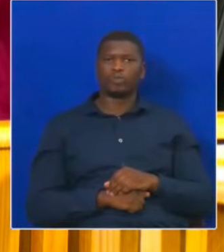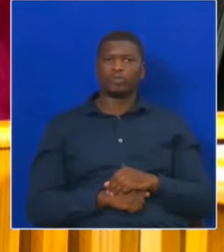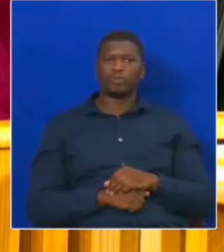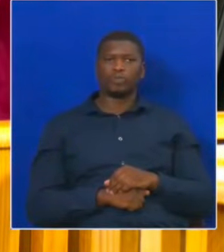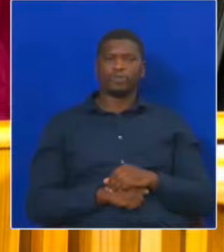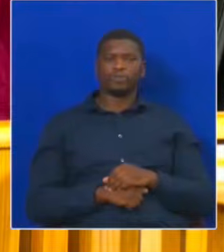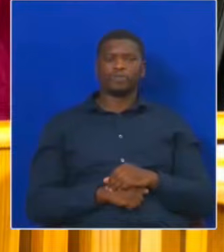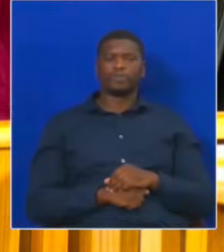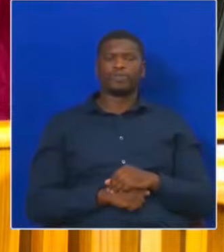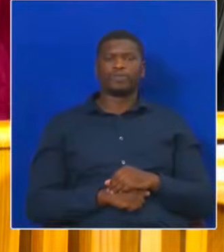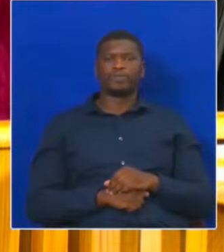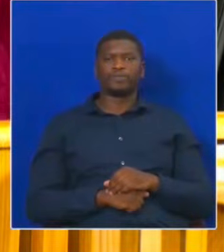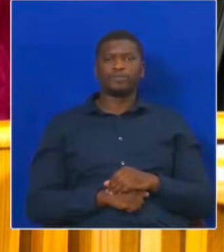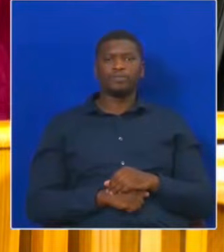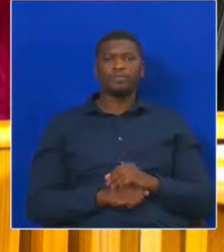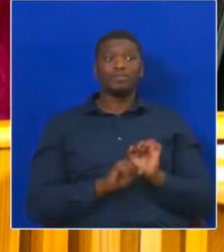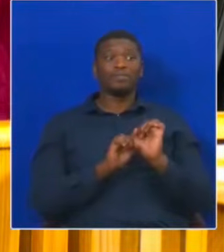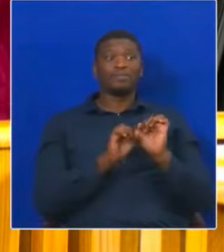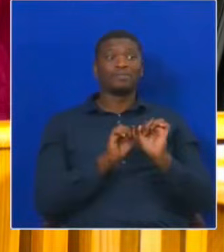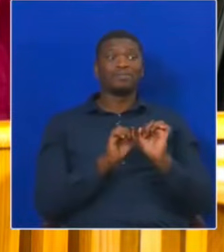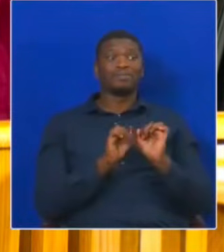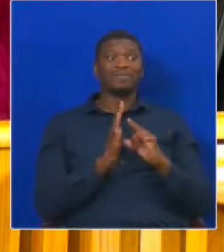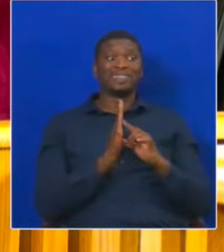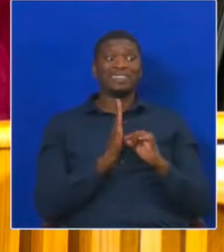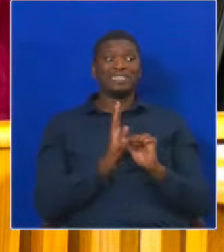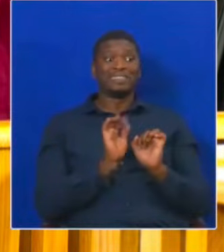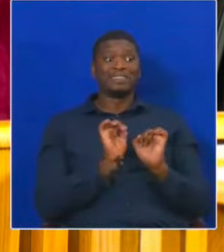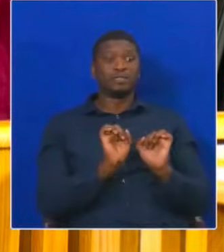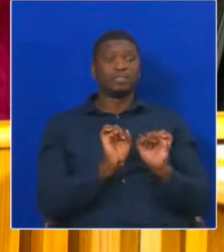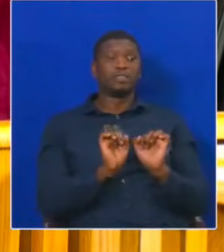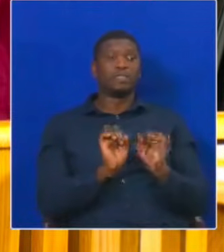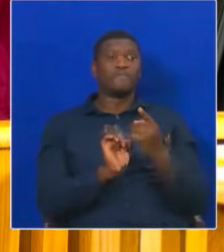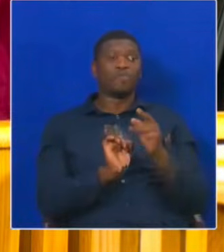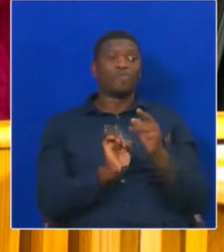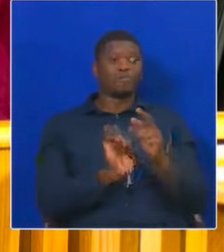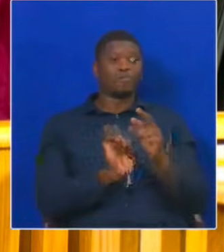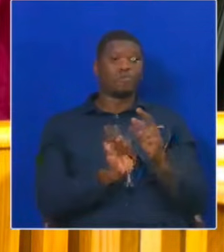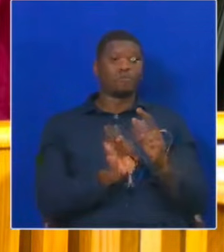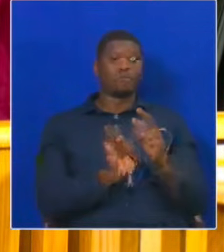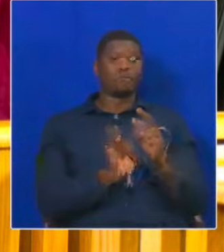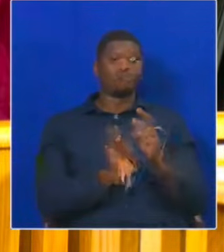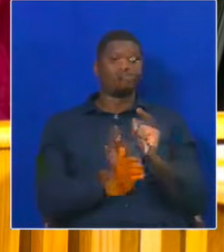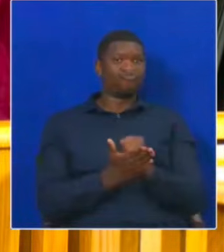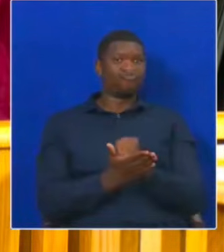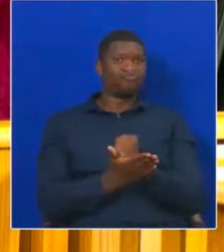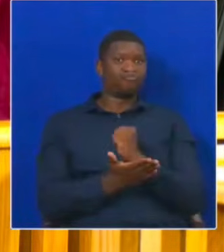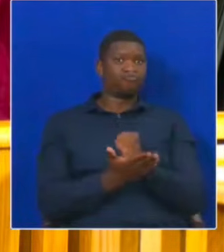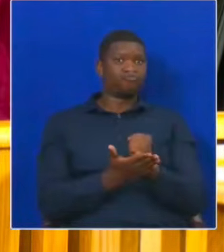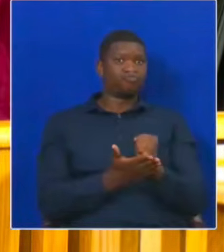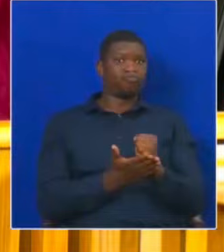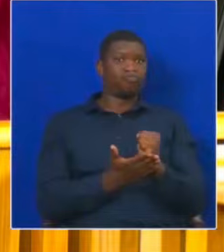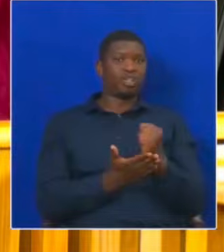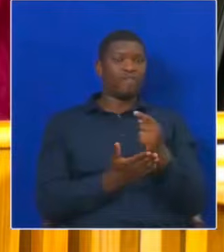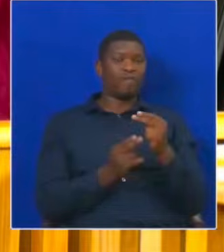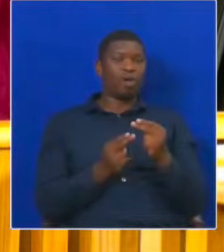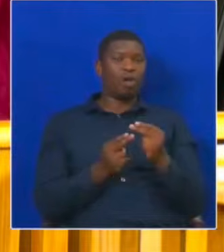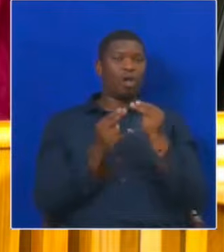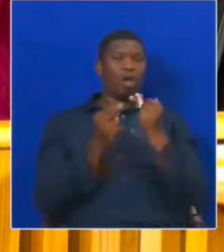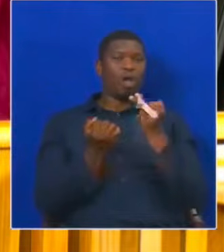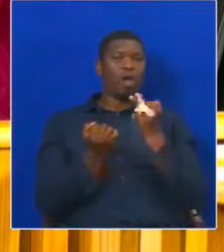The date stamp for the Registrar of the High Court of South Africa,